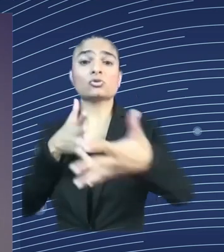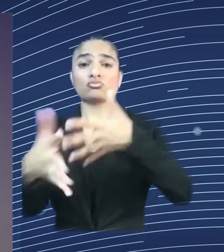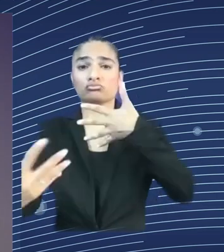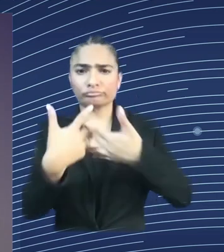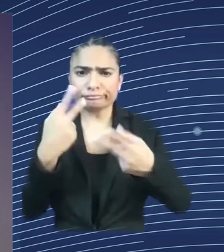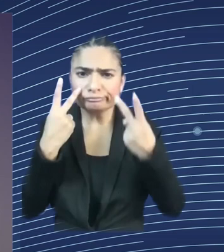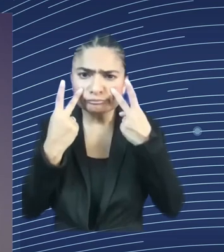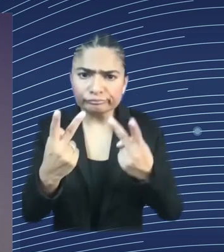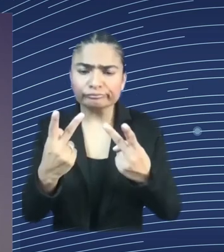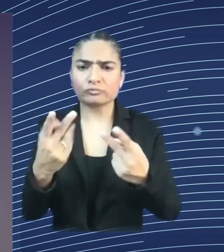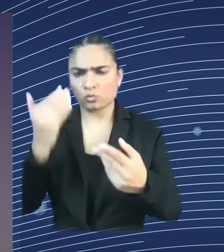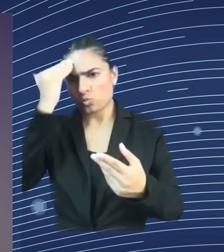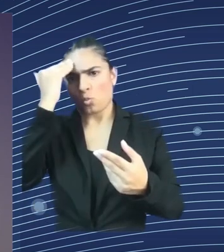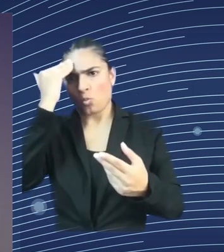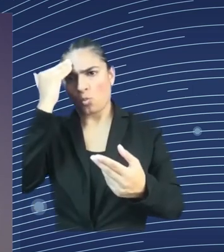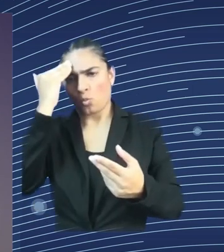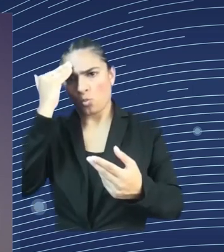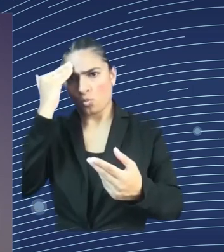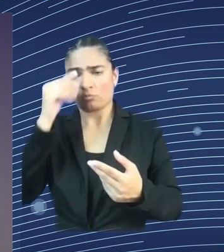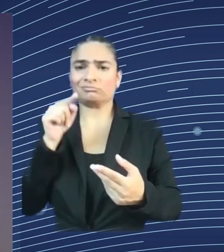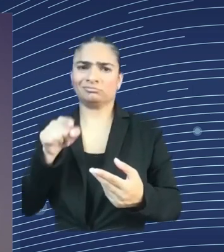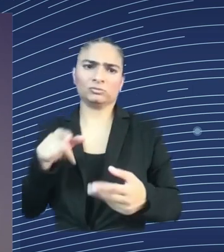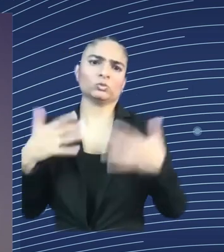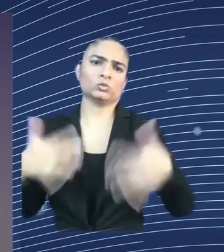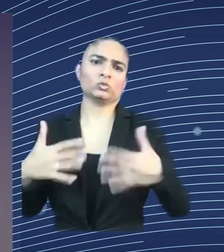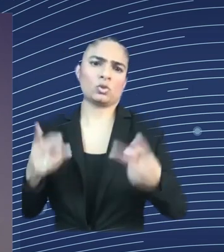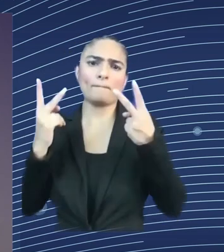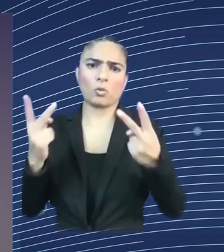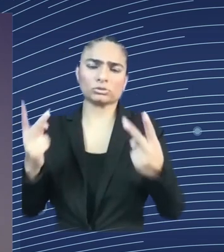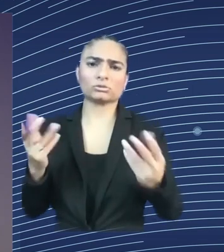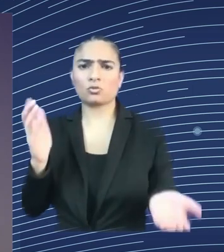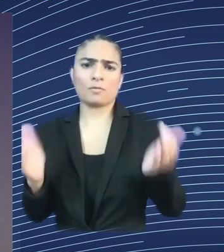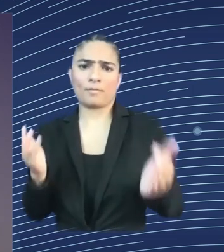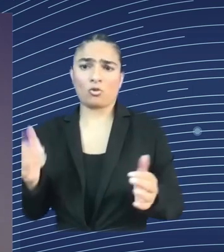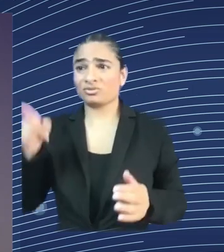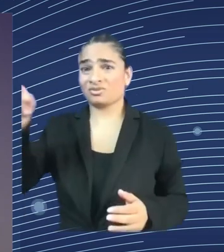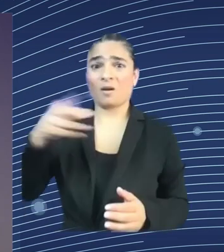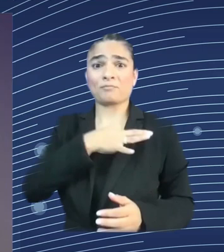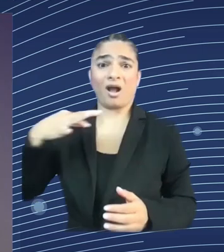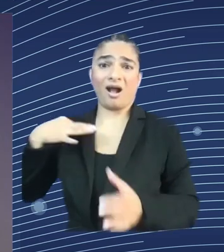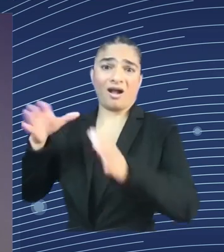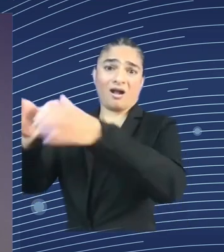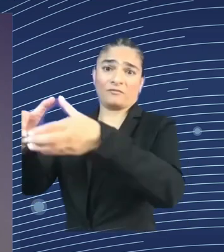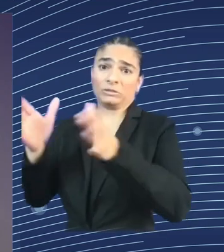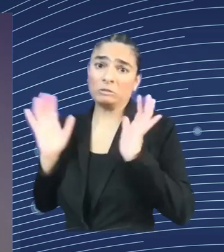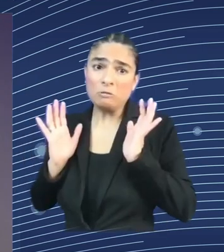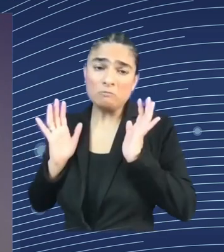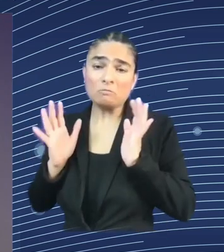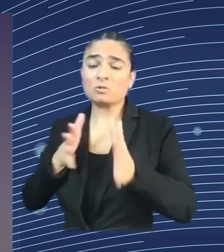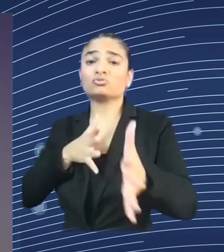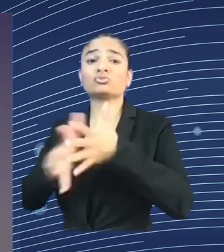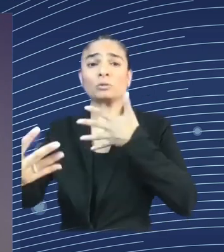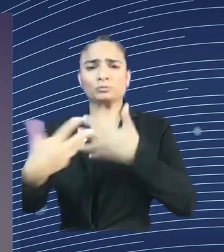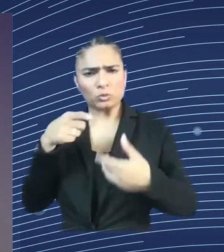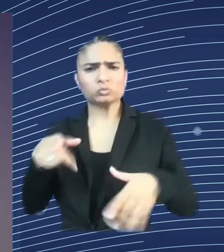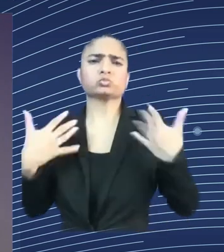the private sector. So transparency is important when implementing an AI in the public sector, but at the same time